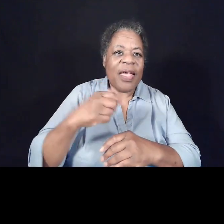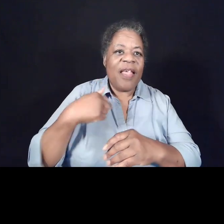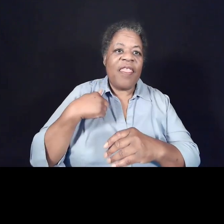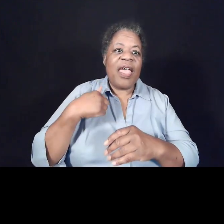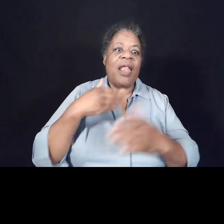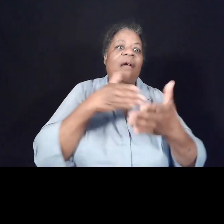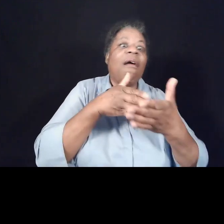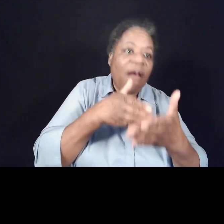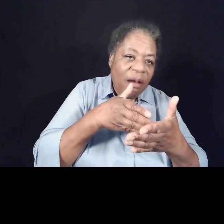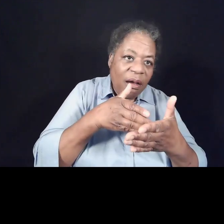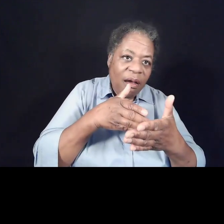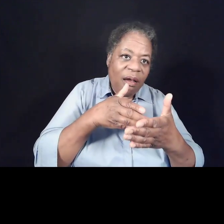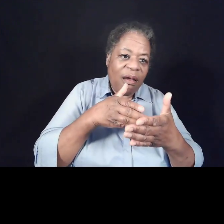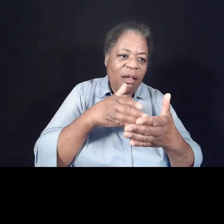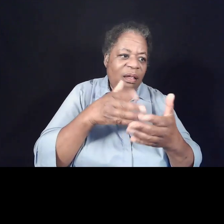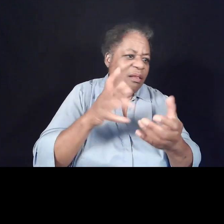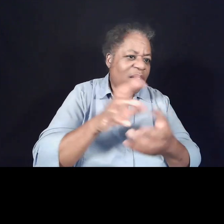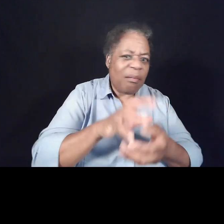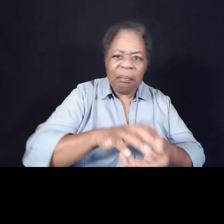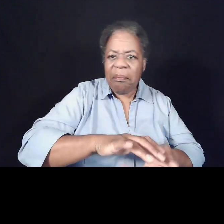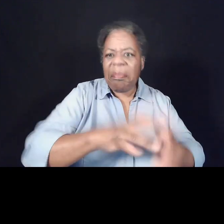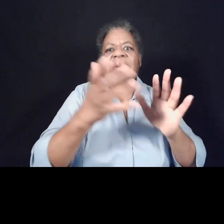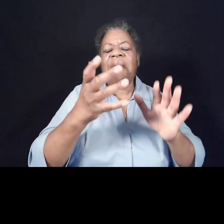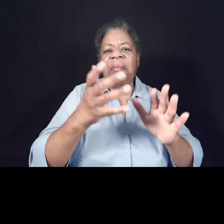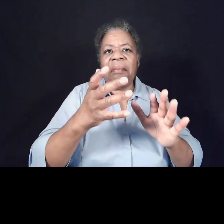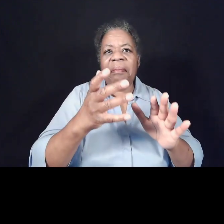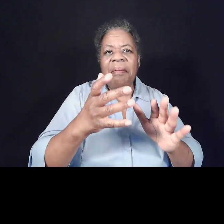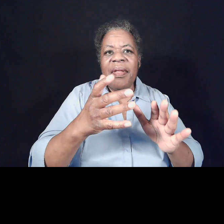or made a mess of things.